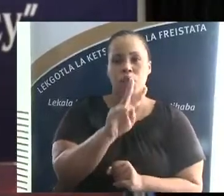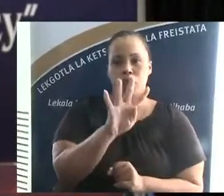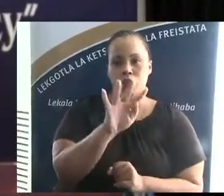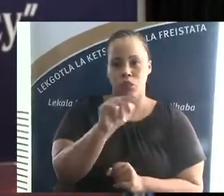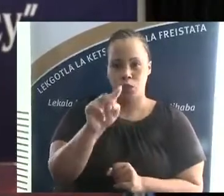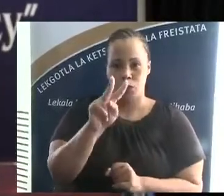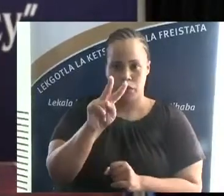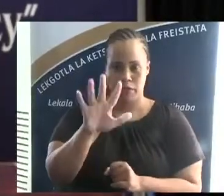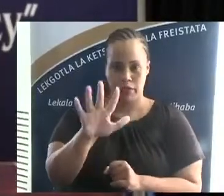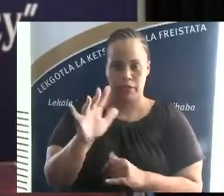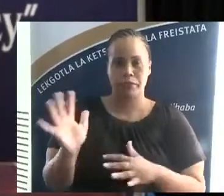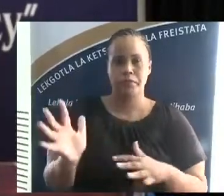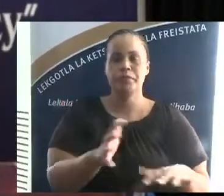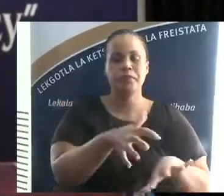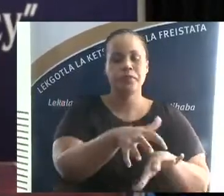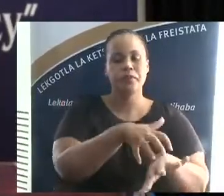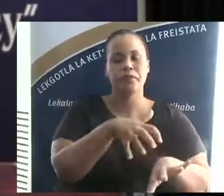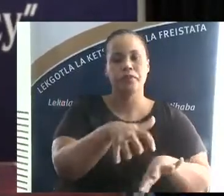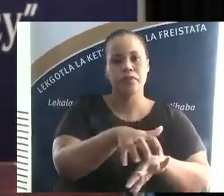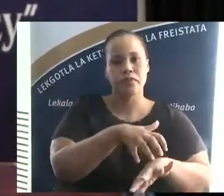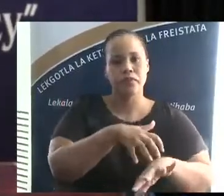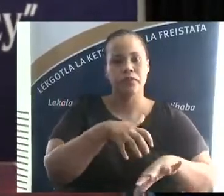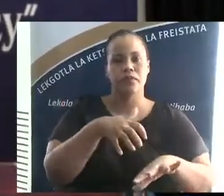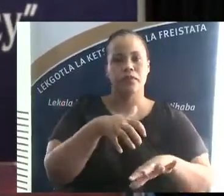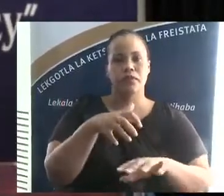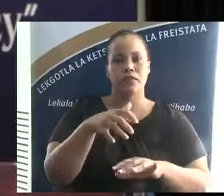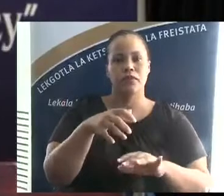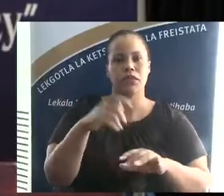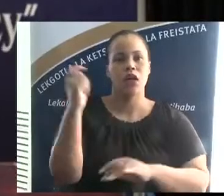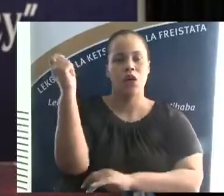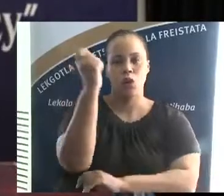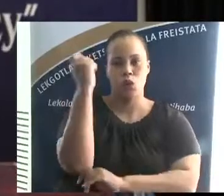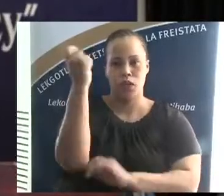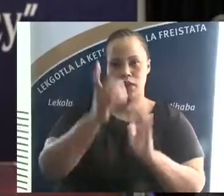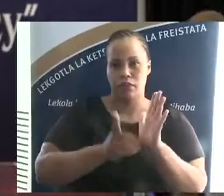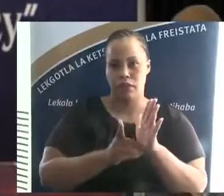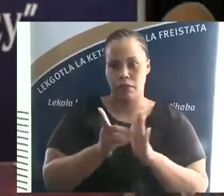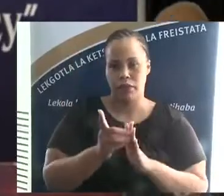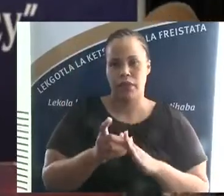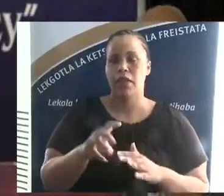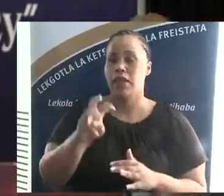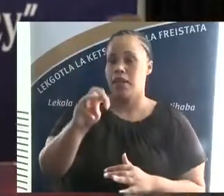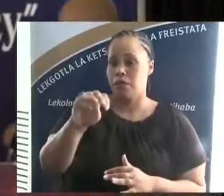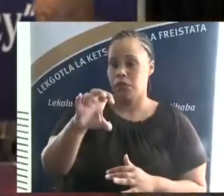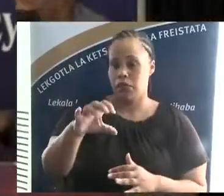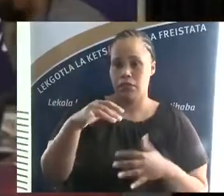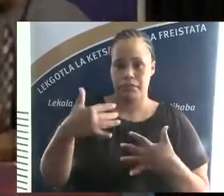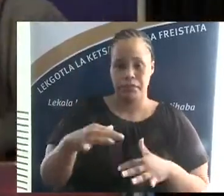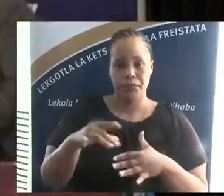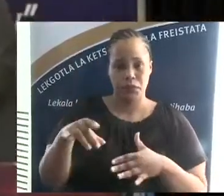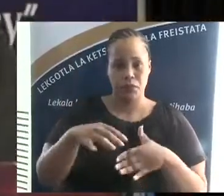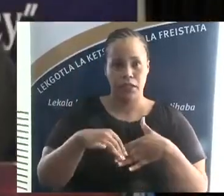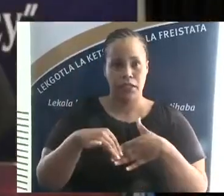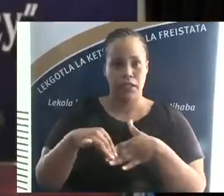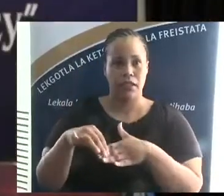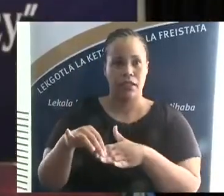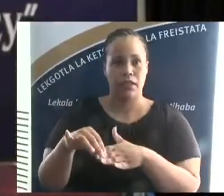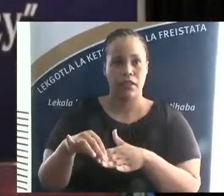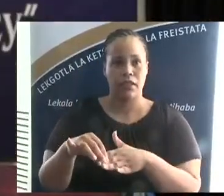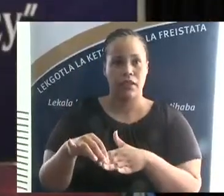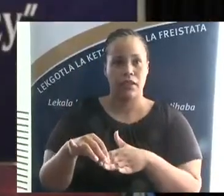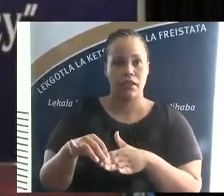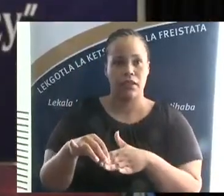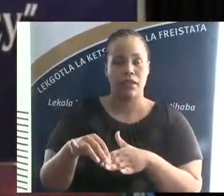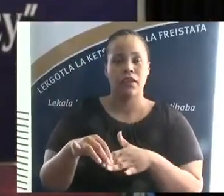rural development, MEC Nangisa, we are reliant on your leadership to reignite Free State to the